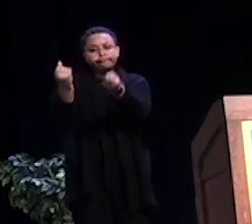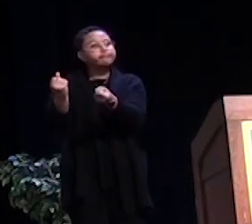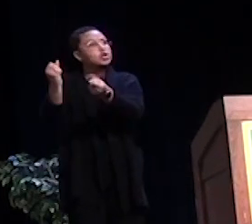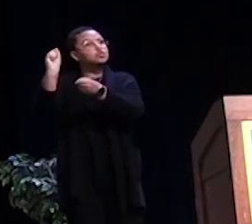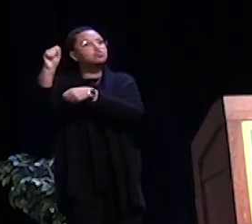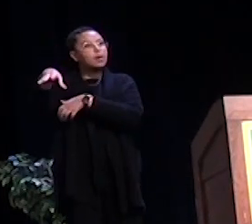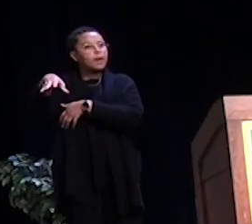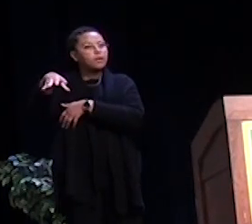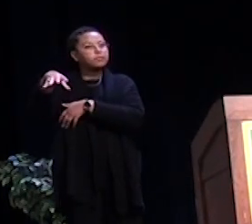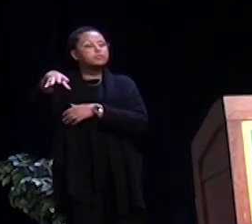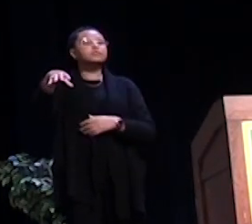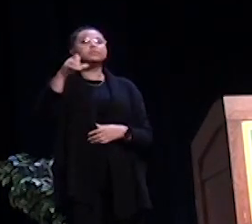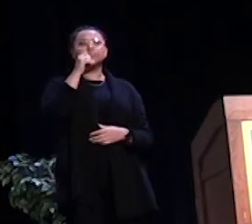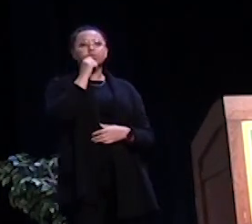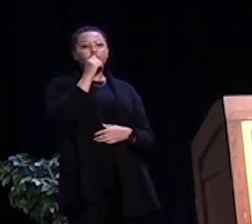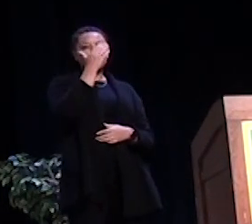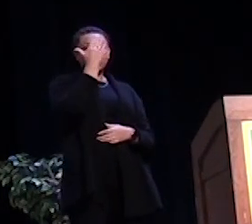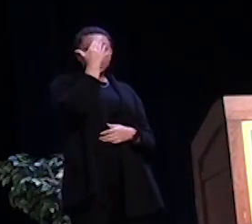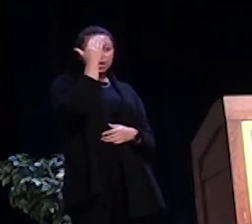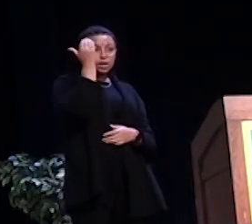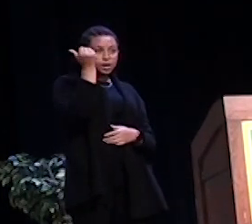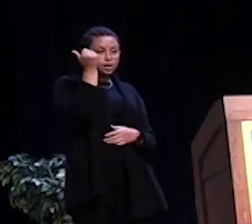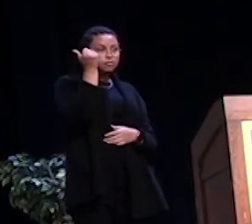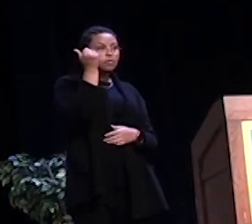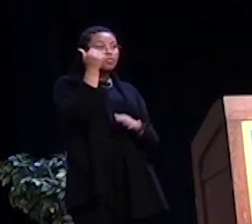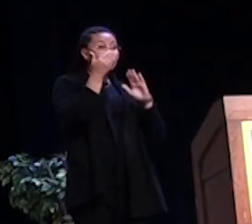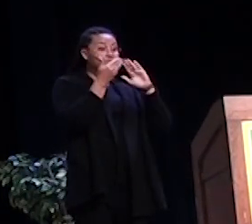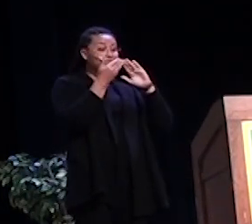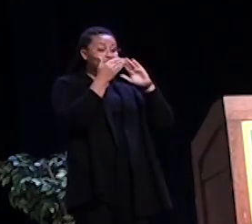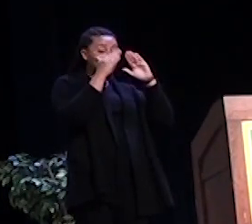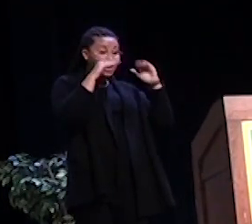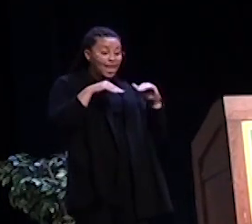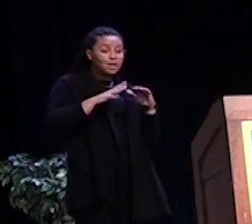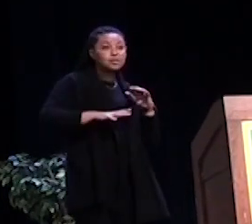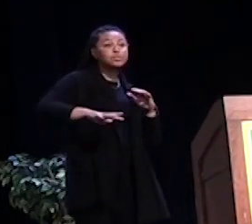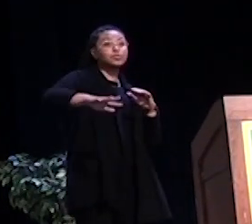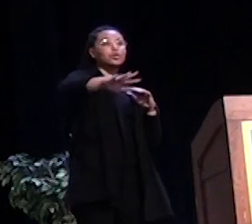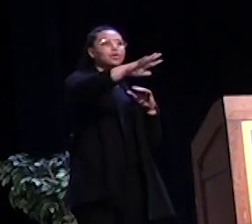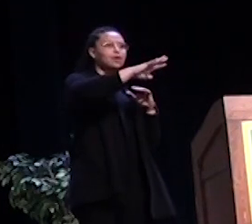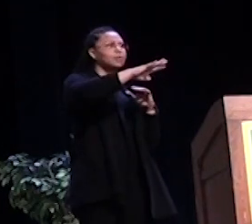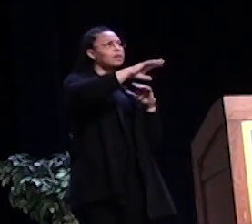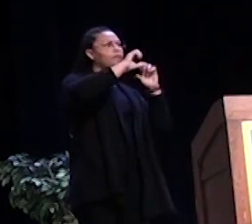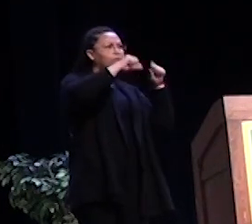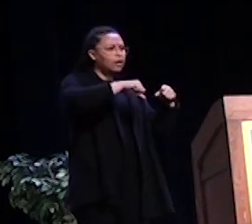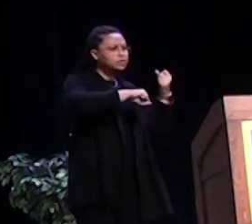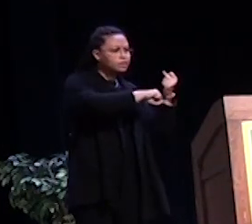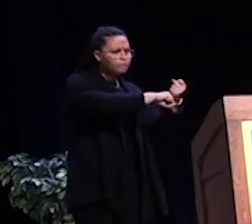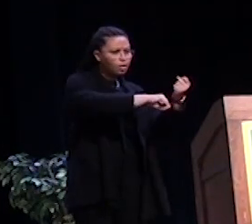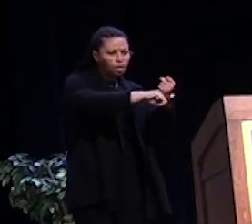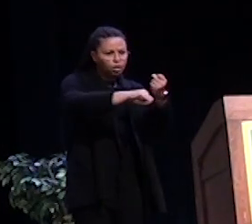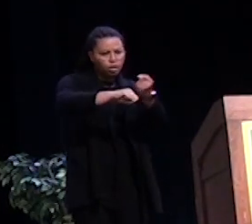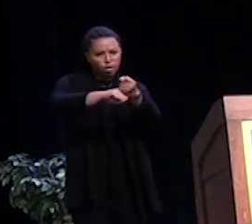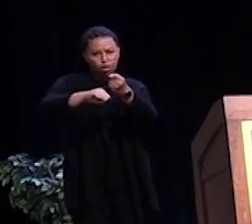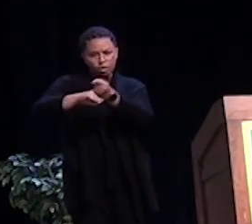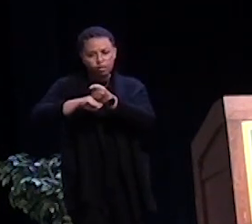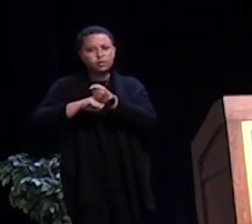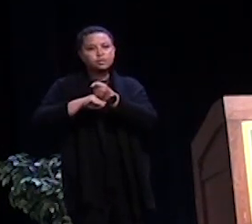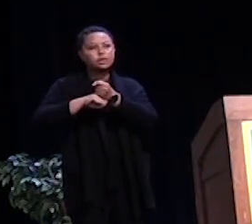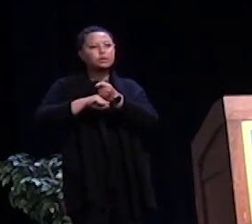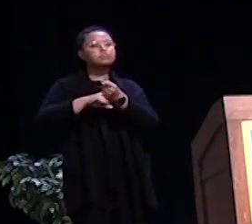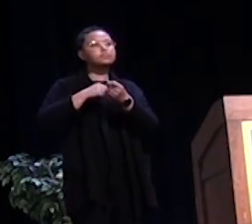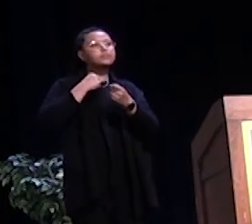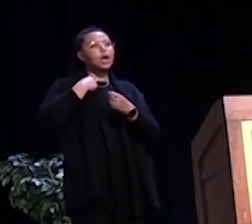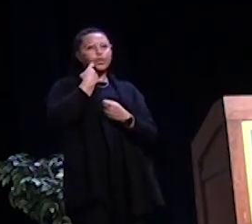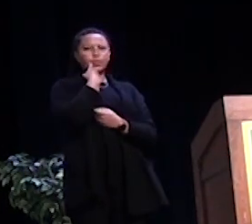not forgetting, right, that whole neighborhood, helping each other out. I visited a